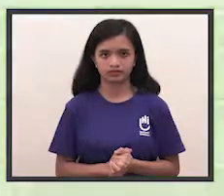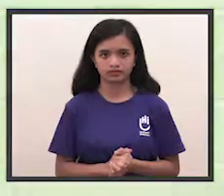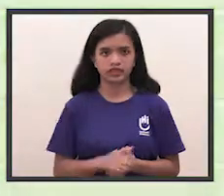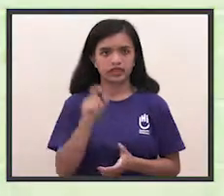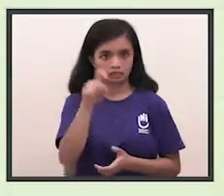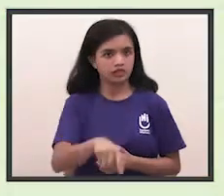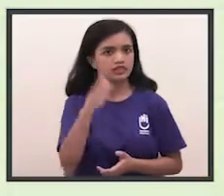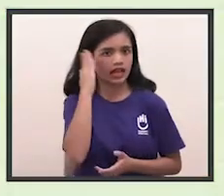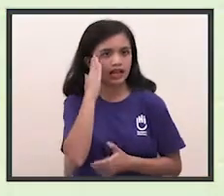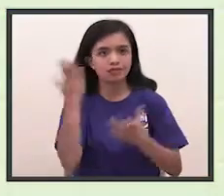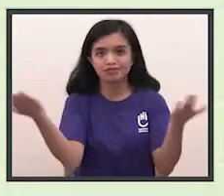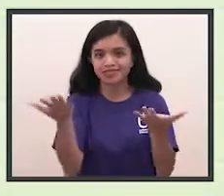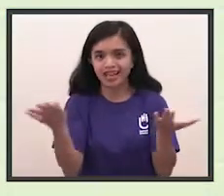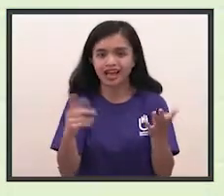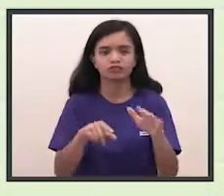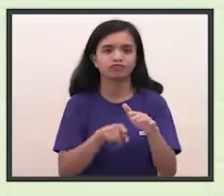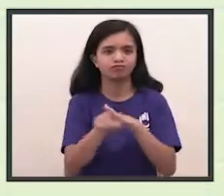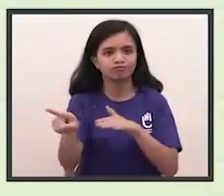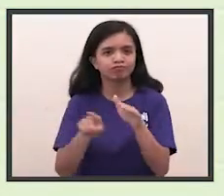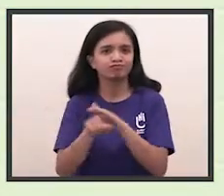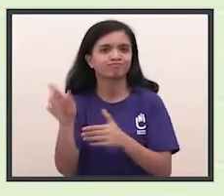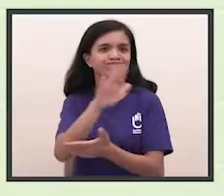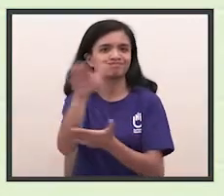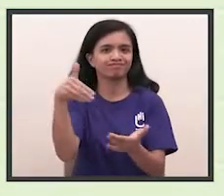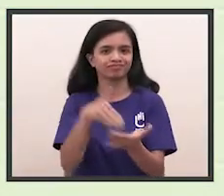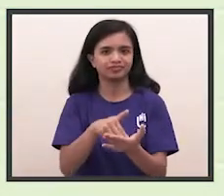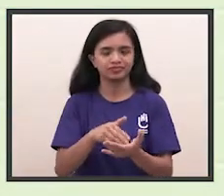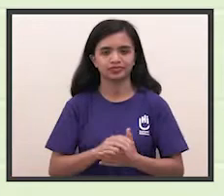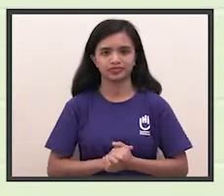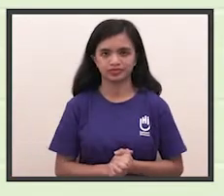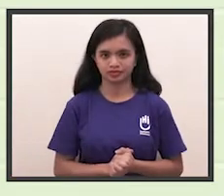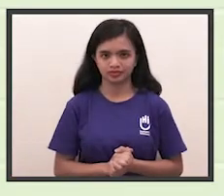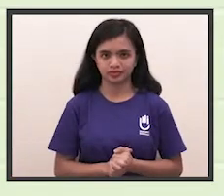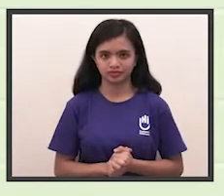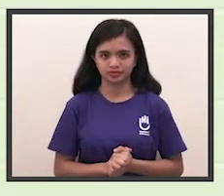Know the location of the evacuation centers.